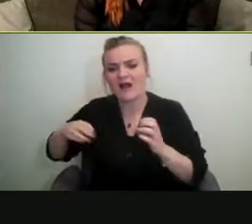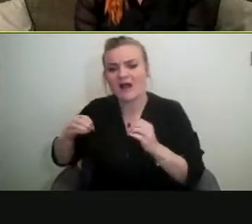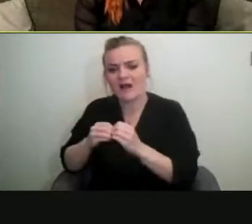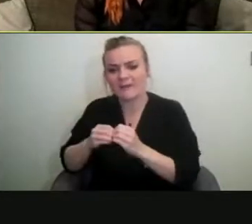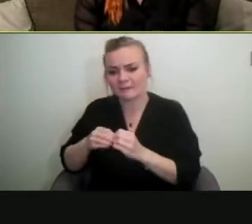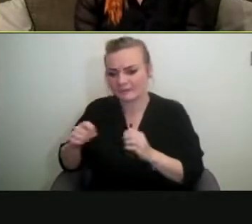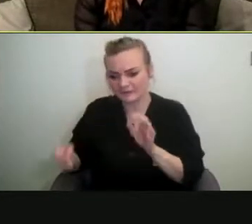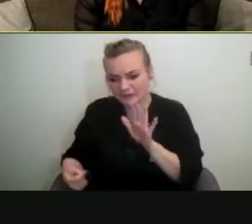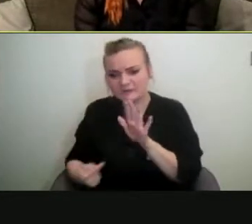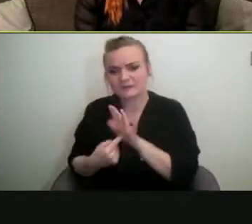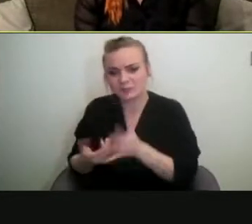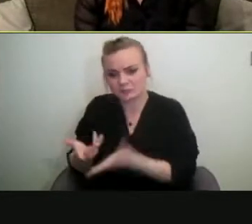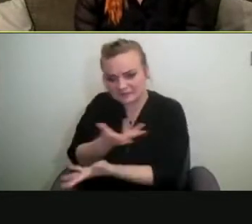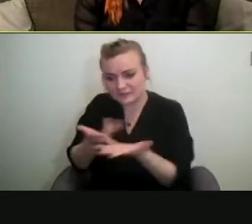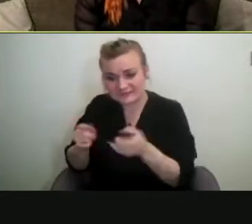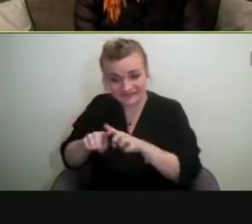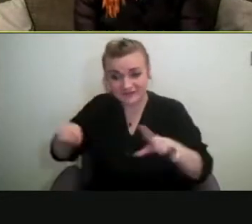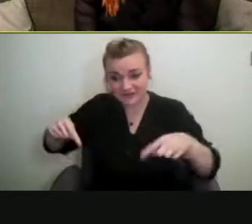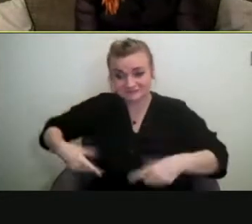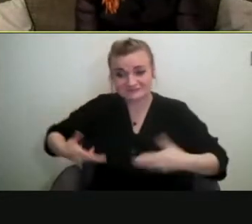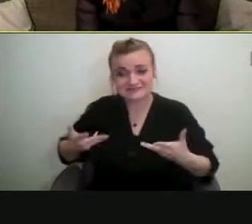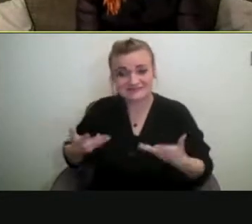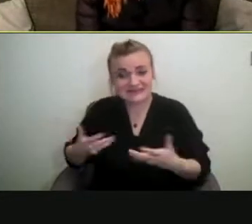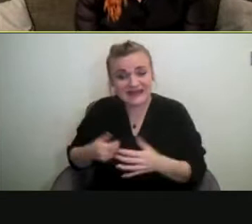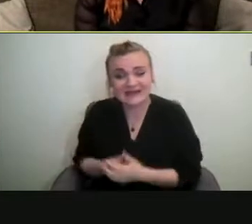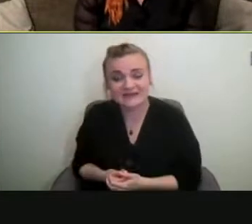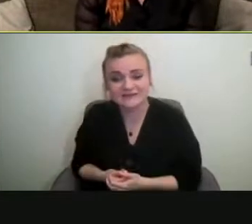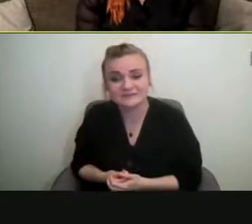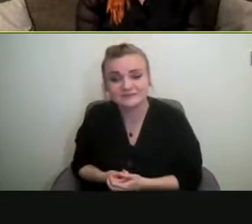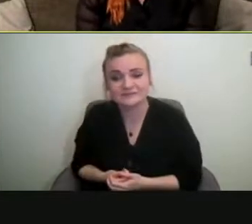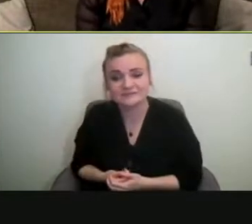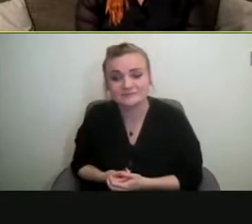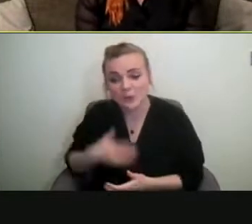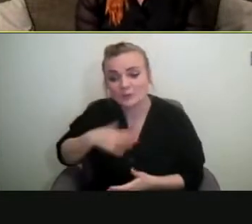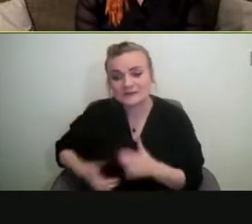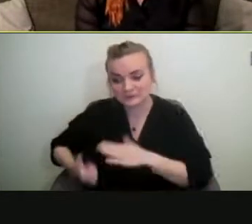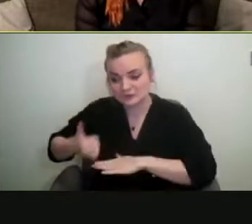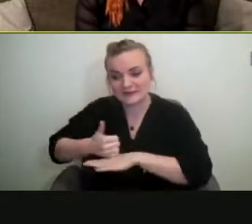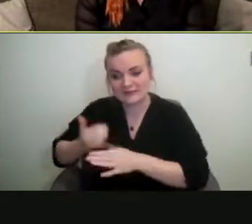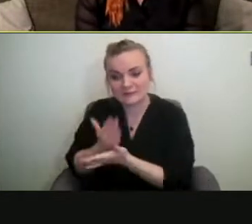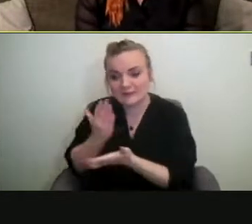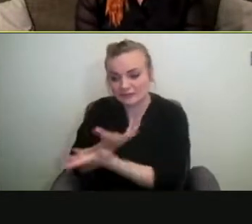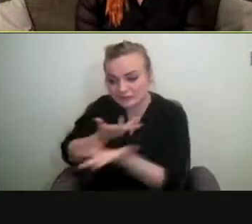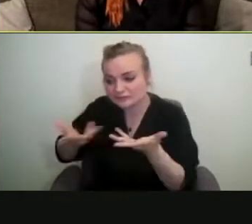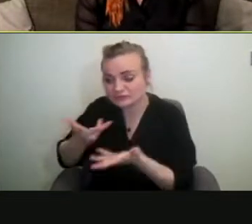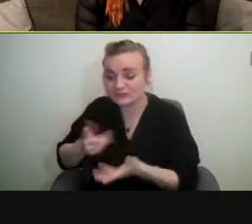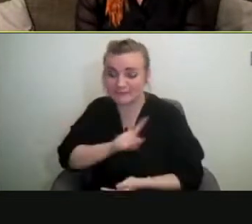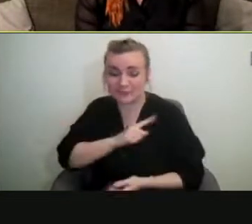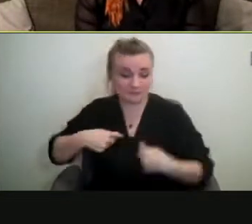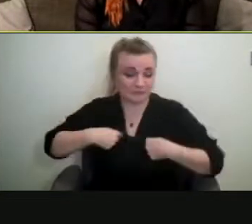one. And yeah, I think for me, the biggest thing is communication.